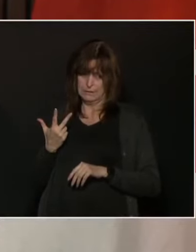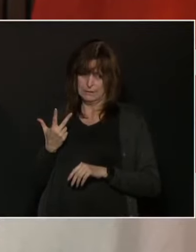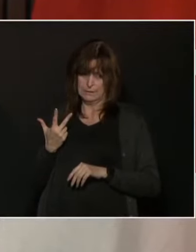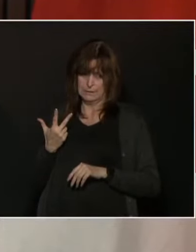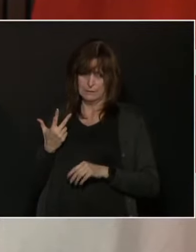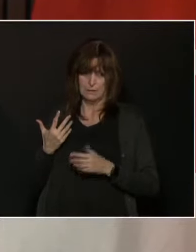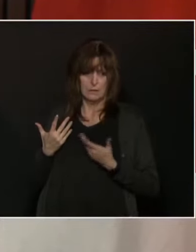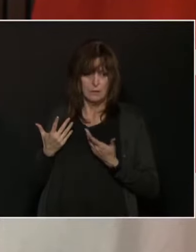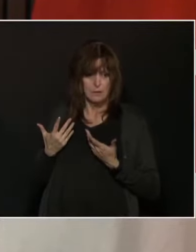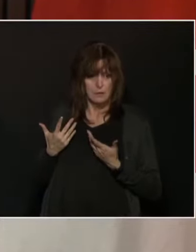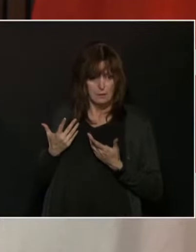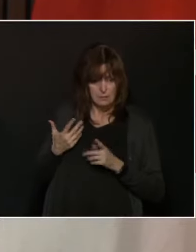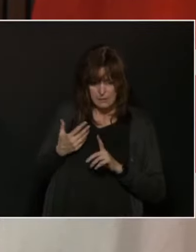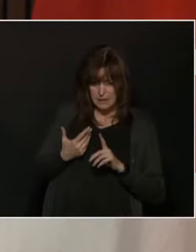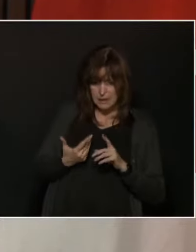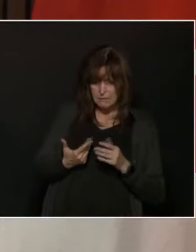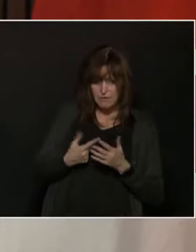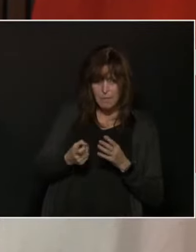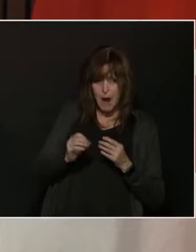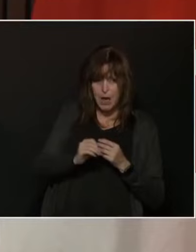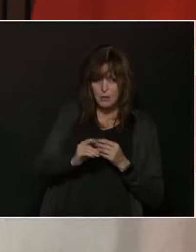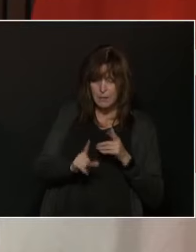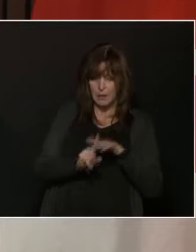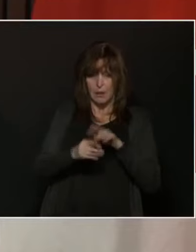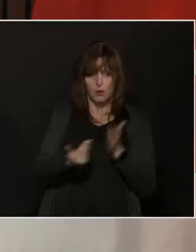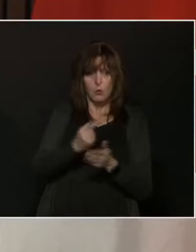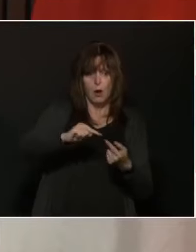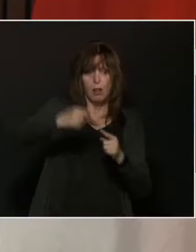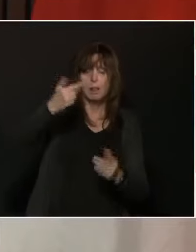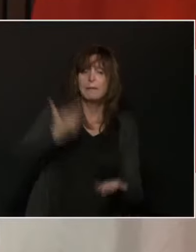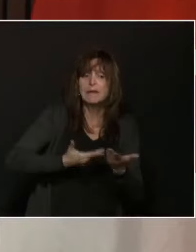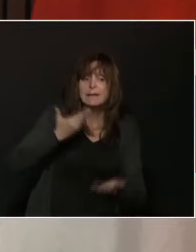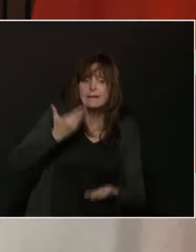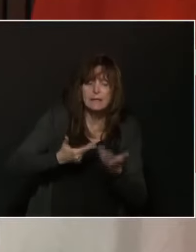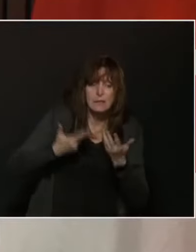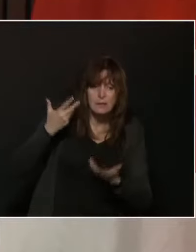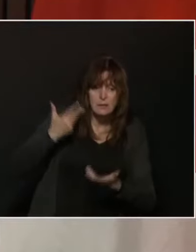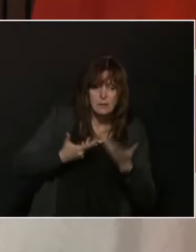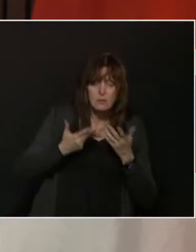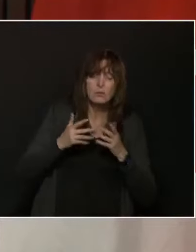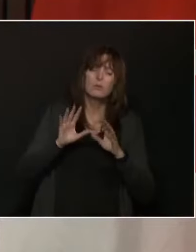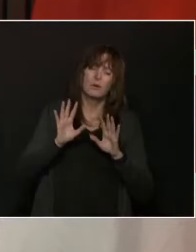that surveillance, that, looking for the disease both where we think we're going to find it and people who think they might be sick,